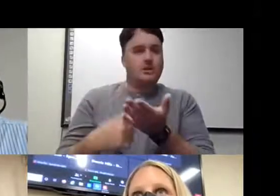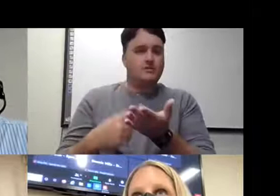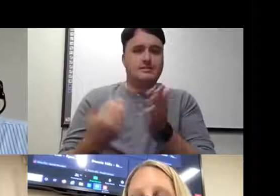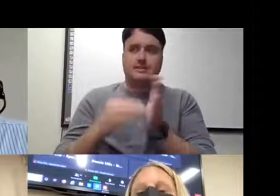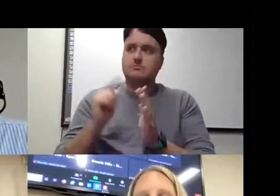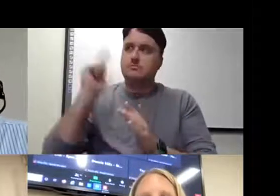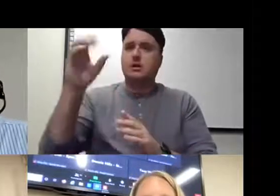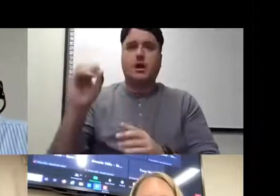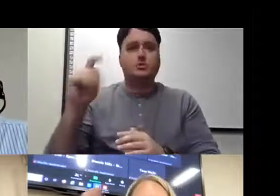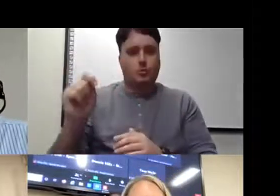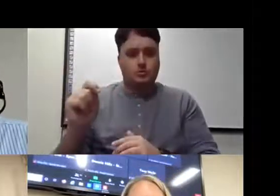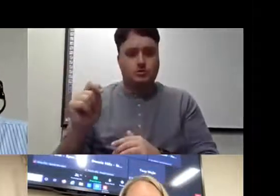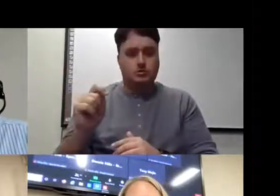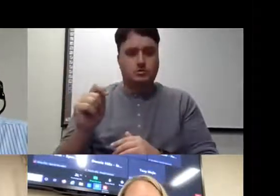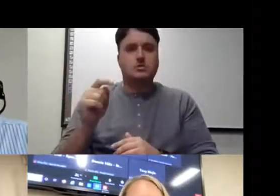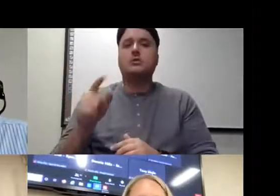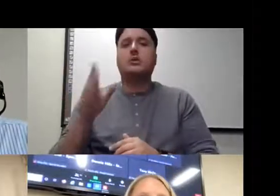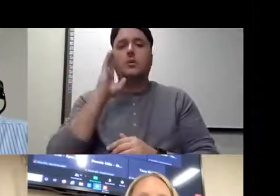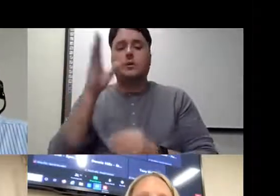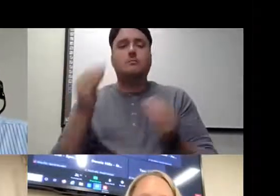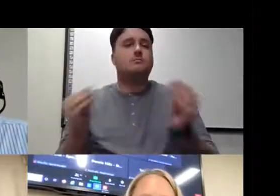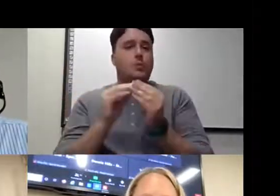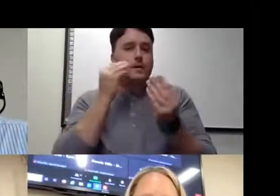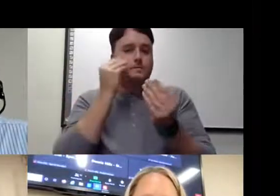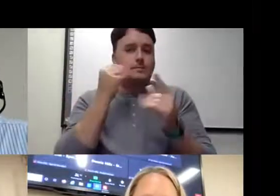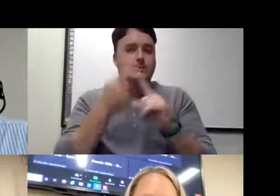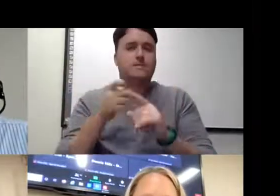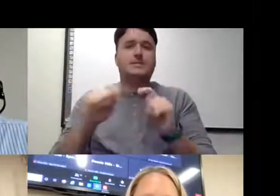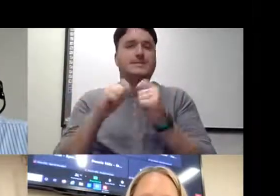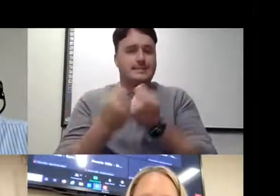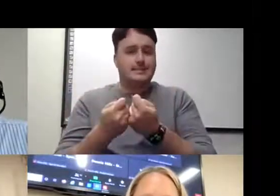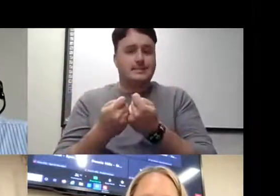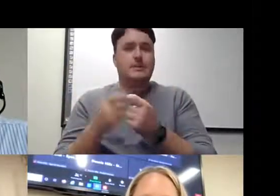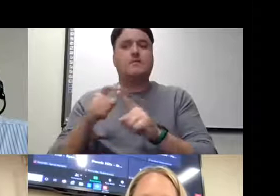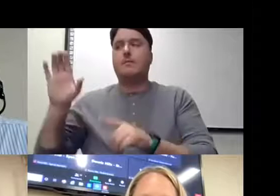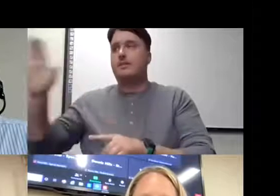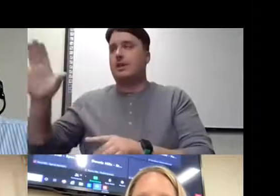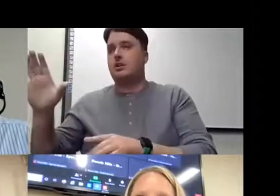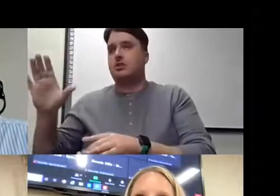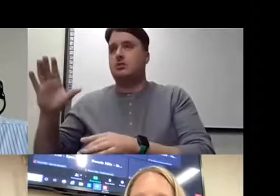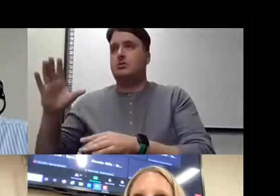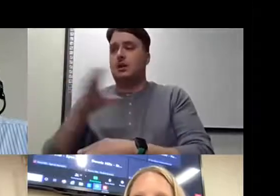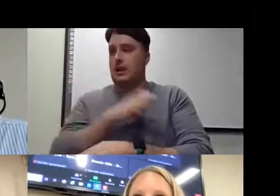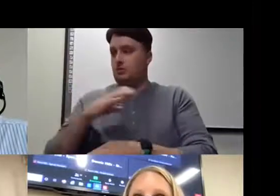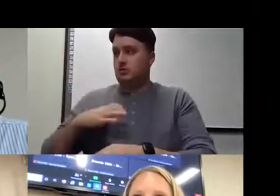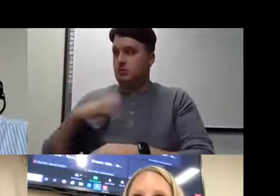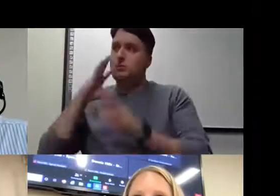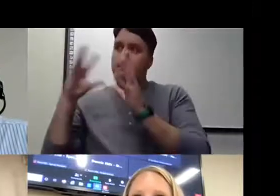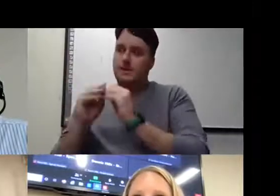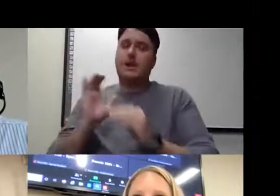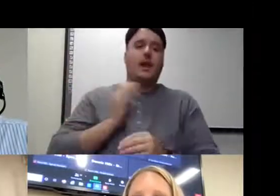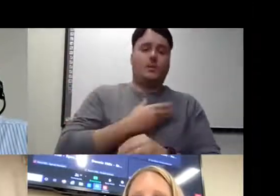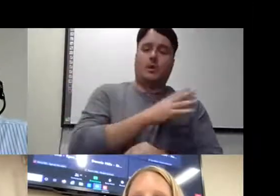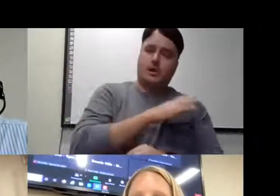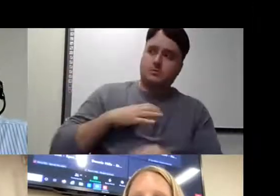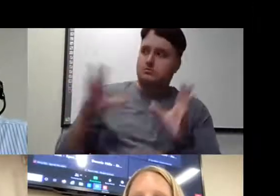October, and we'll get more information from the teams, from council. Their council is going to meet with us and our council too. Will help